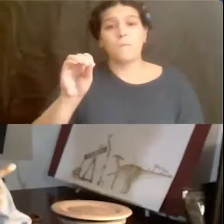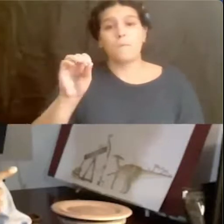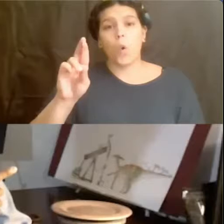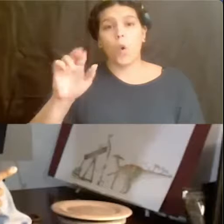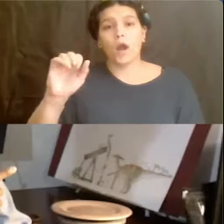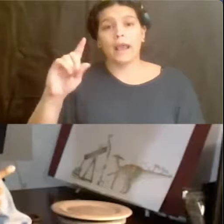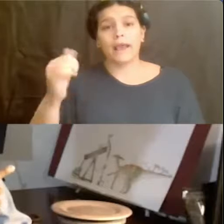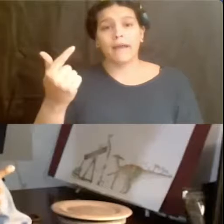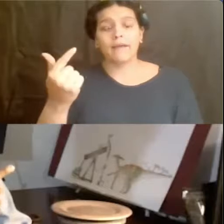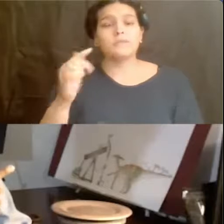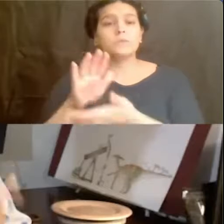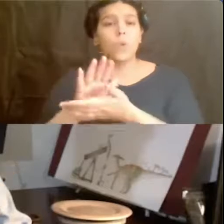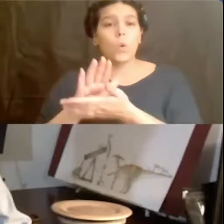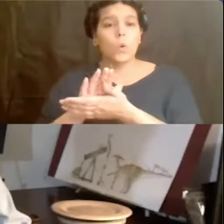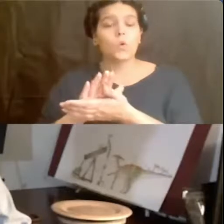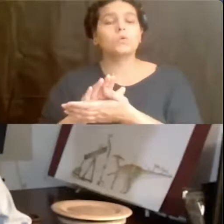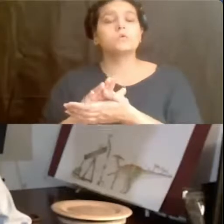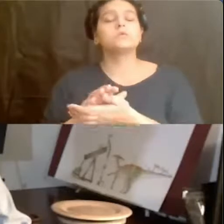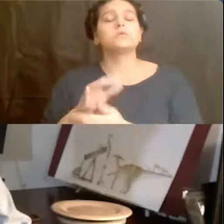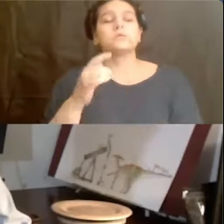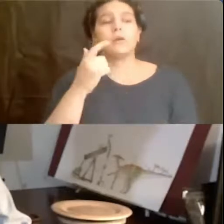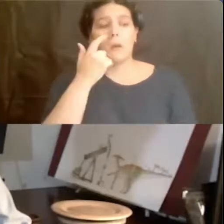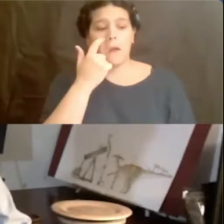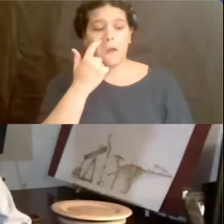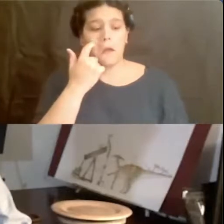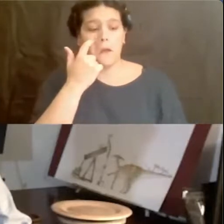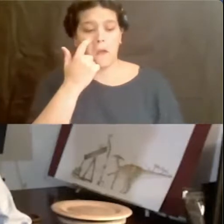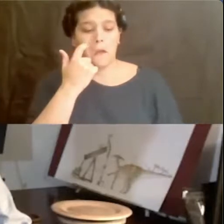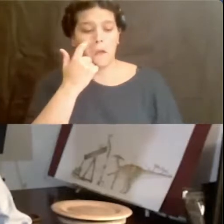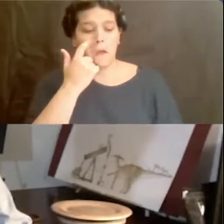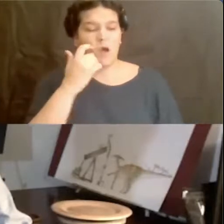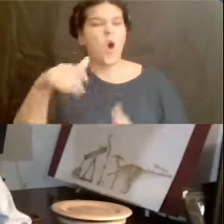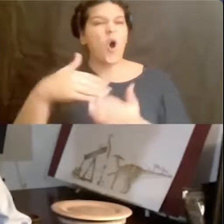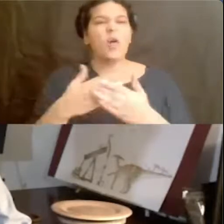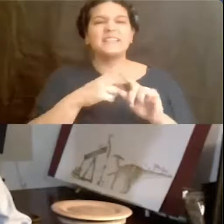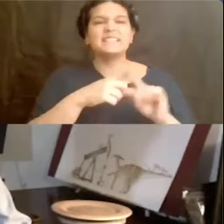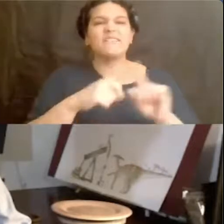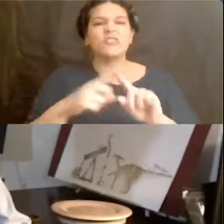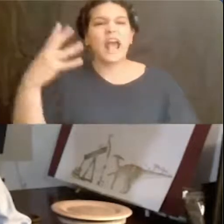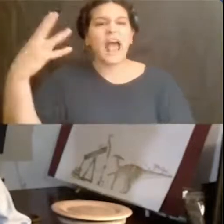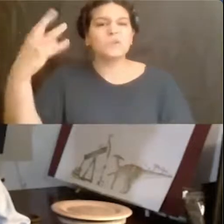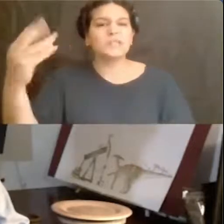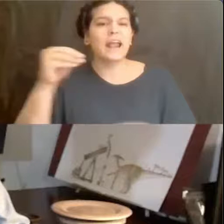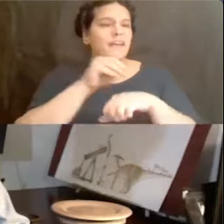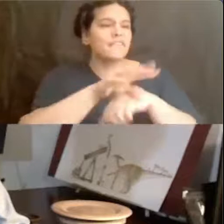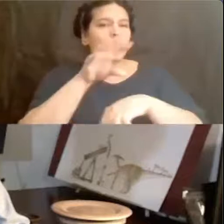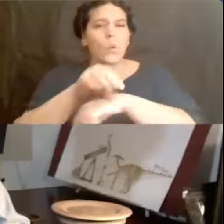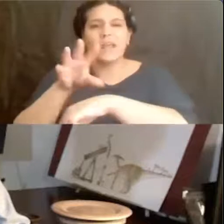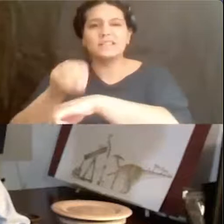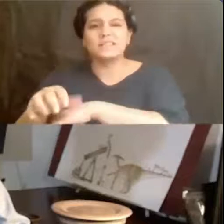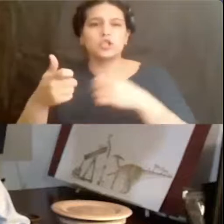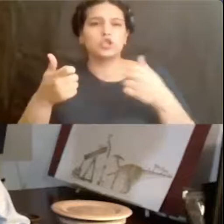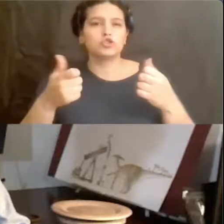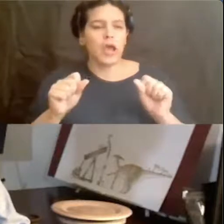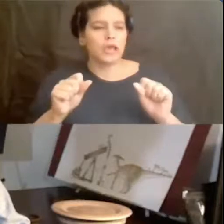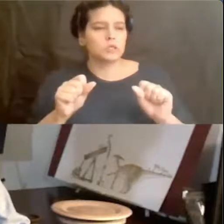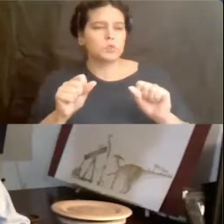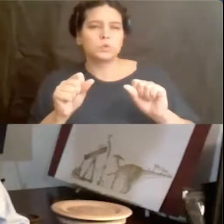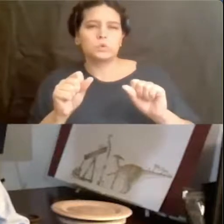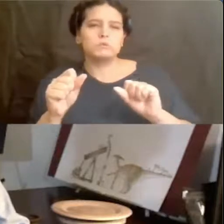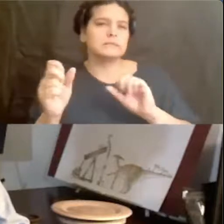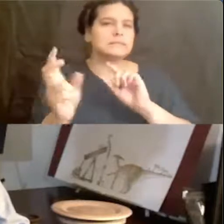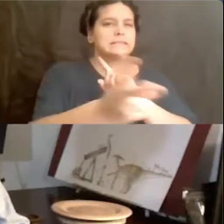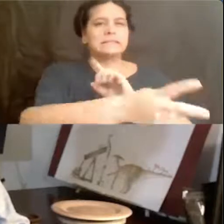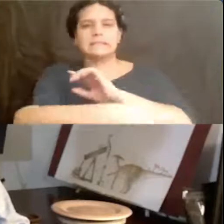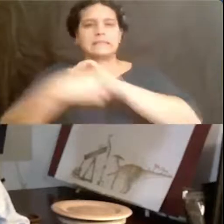these outside influences that have tried to take that away from us. Going back